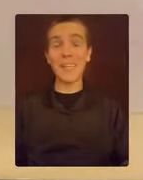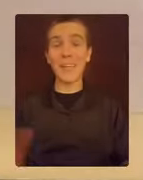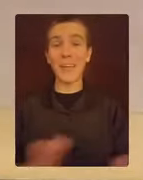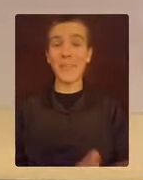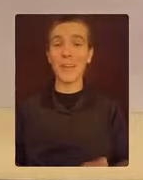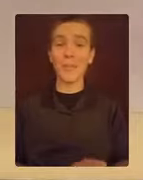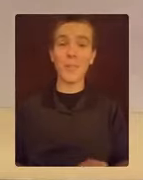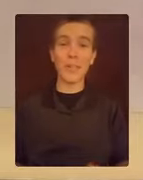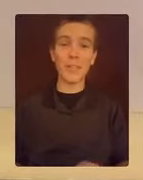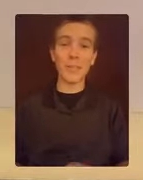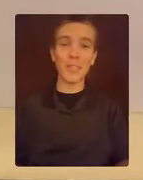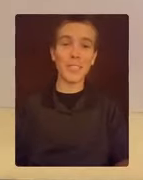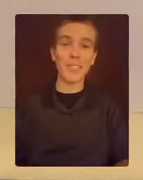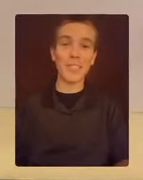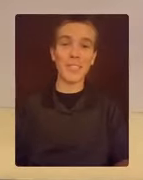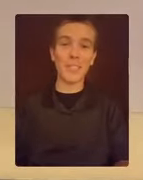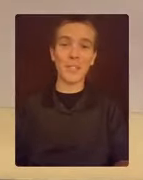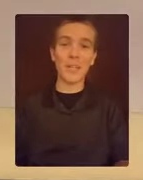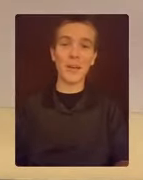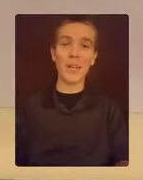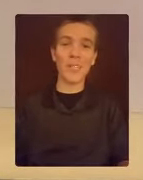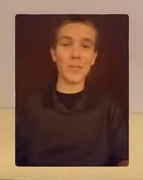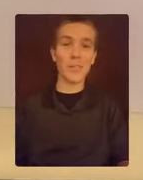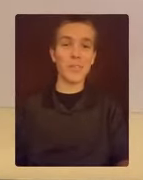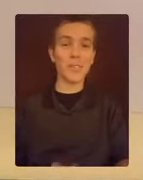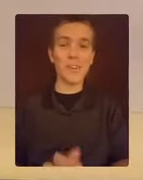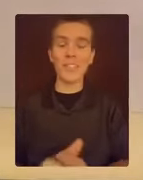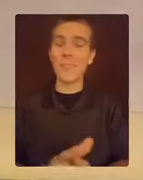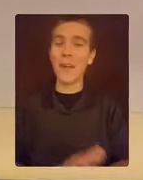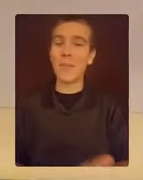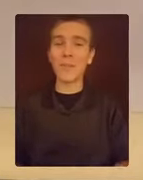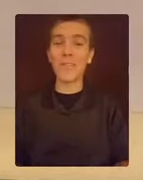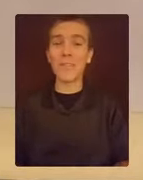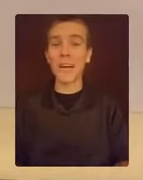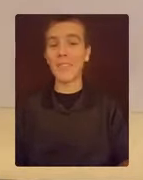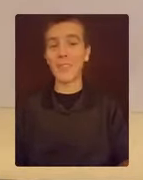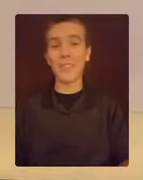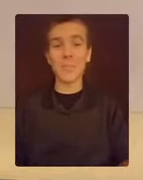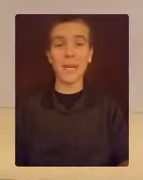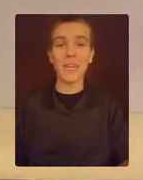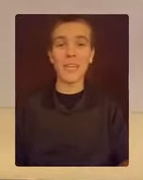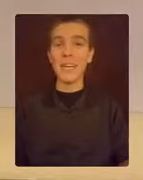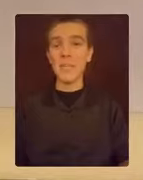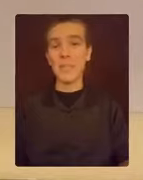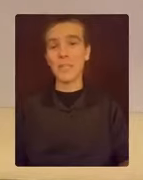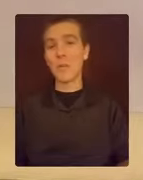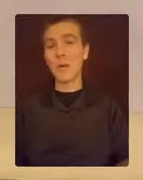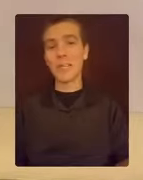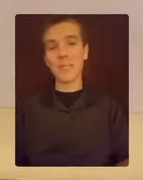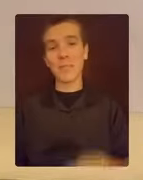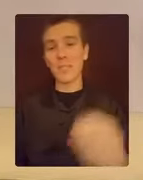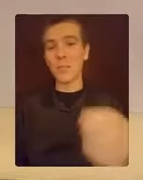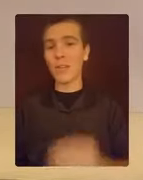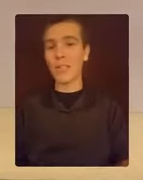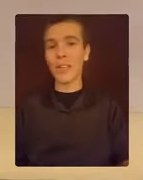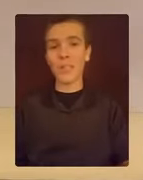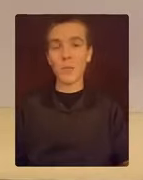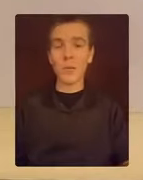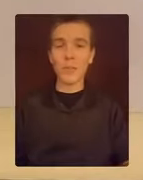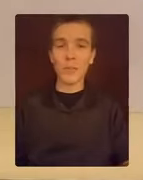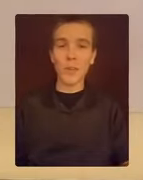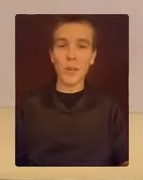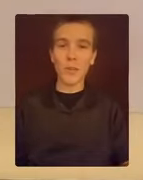here. I love doing these show podcasts with you. As long as I'm able to bring value to somebody, be the spark that